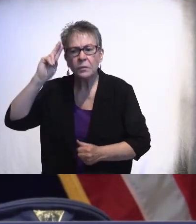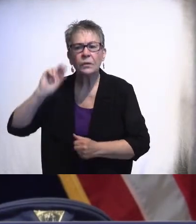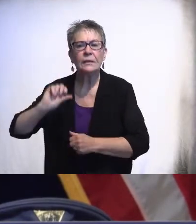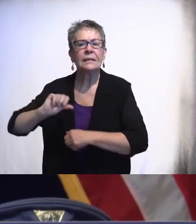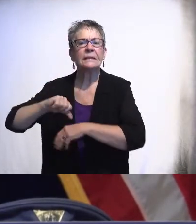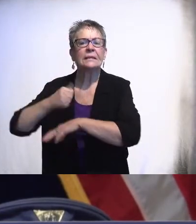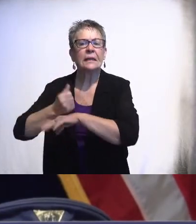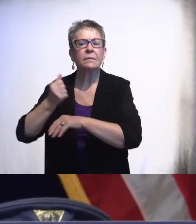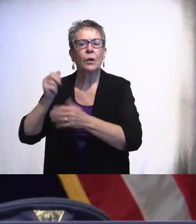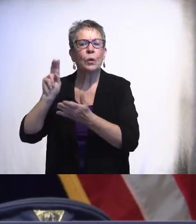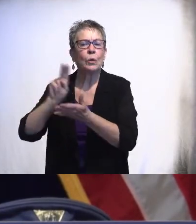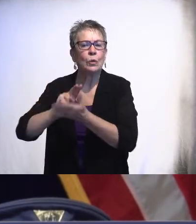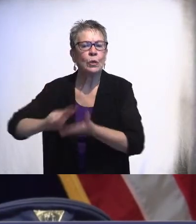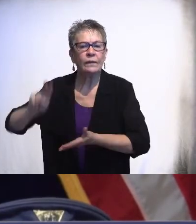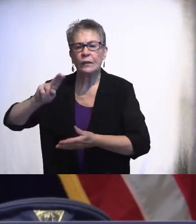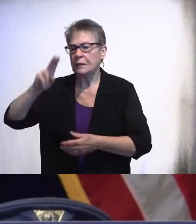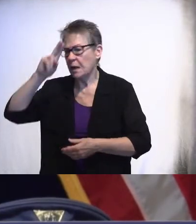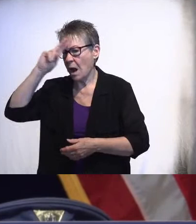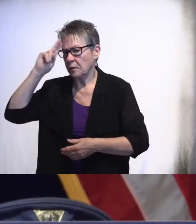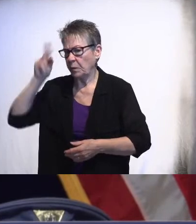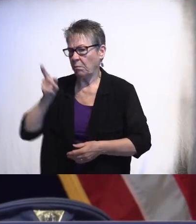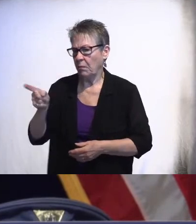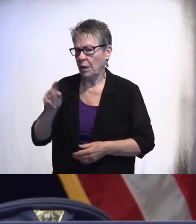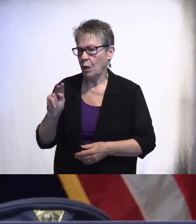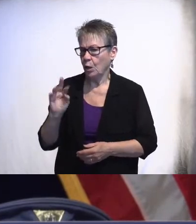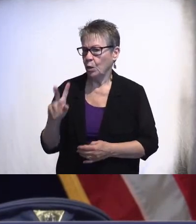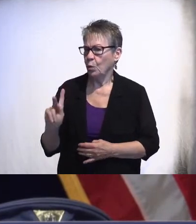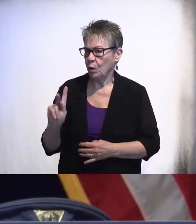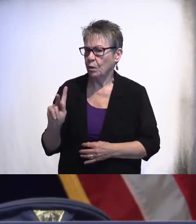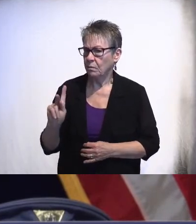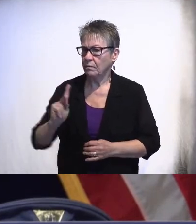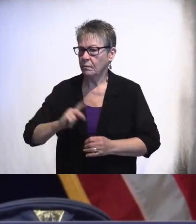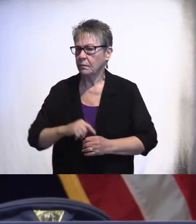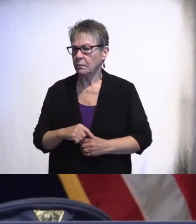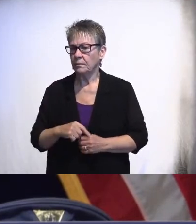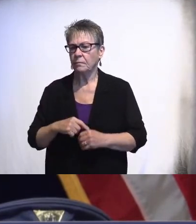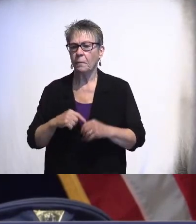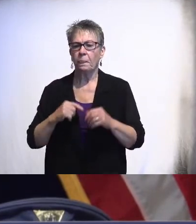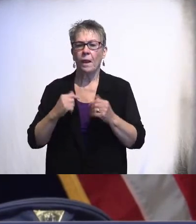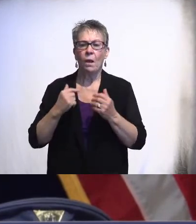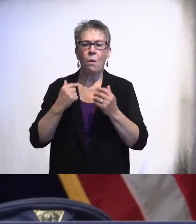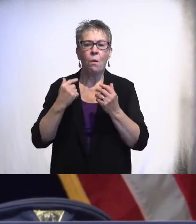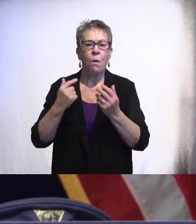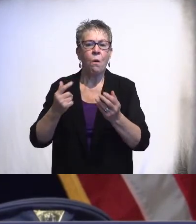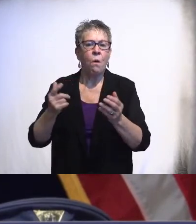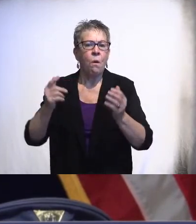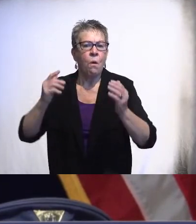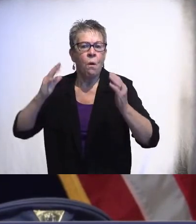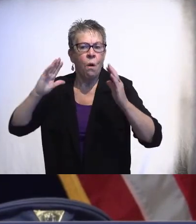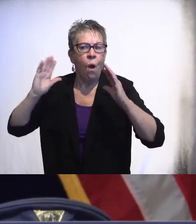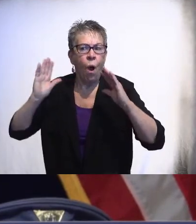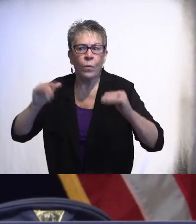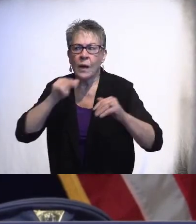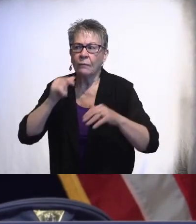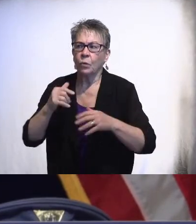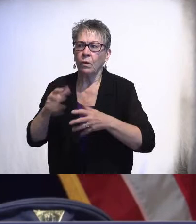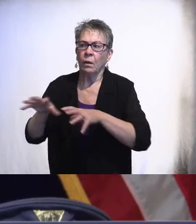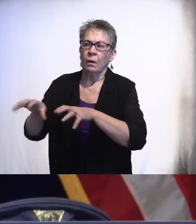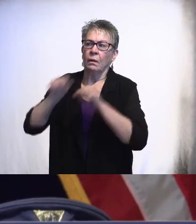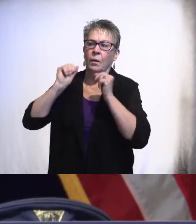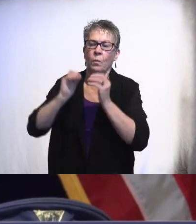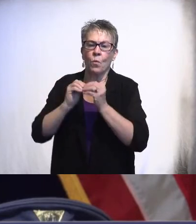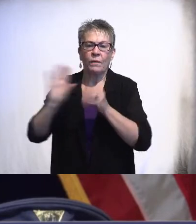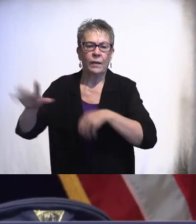and I hope we don't have to. And there is the winter weather advisories across the state have all been lifted, with the exception